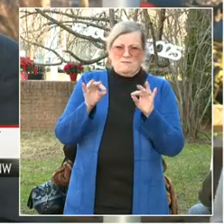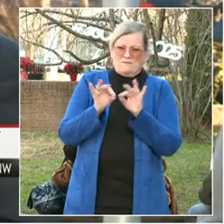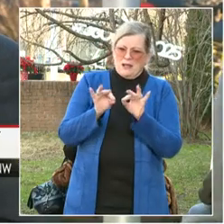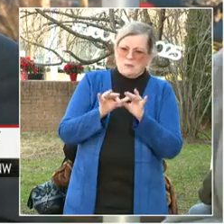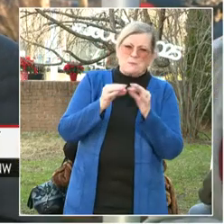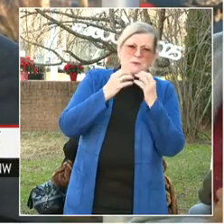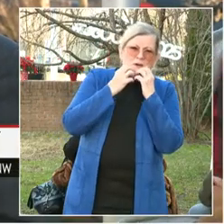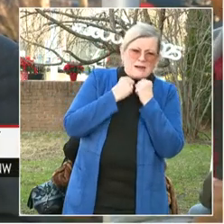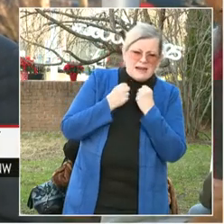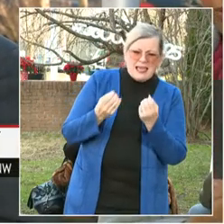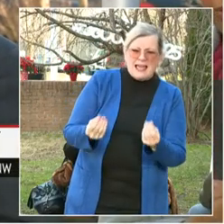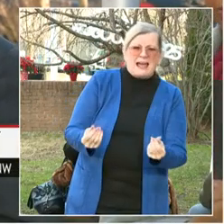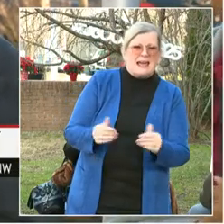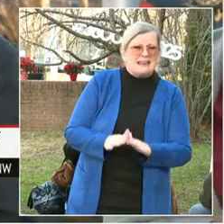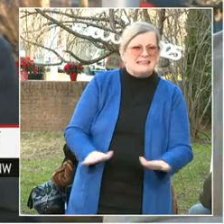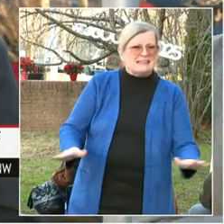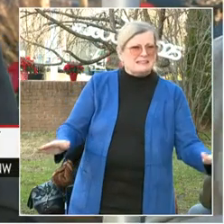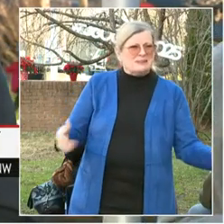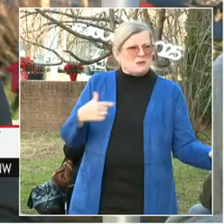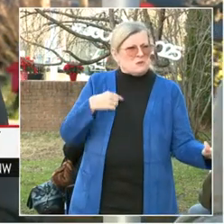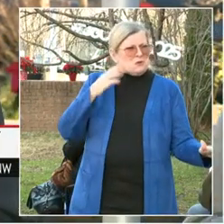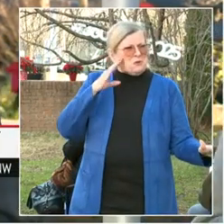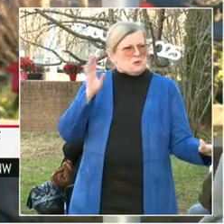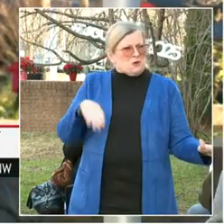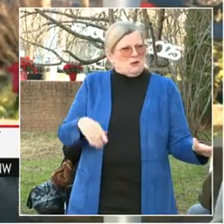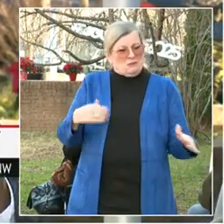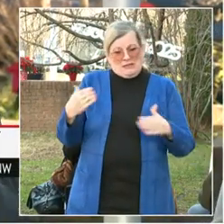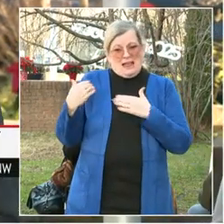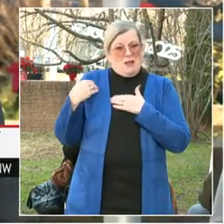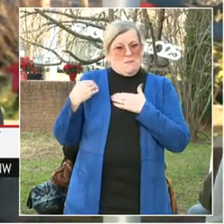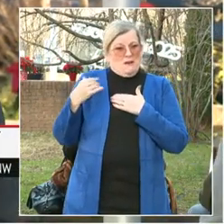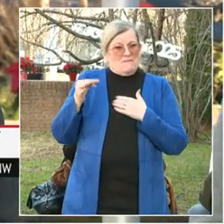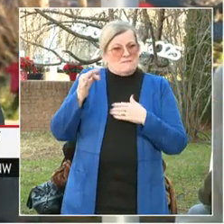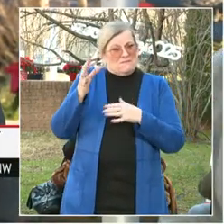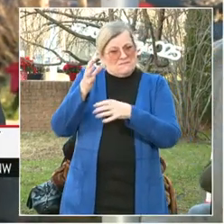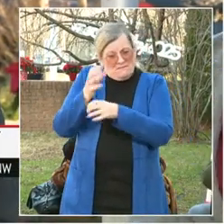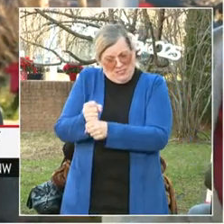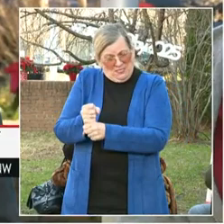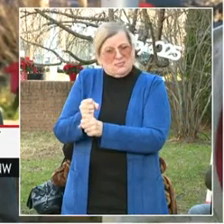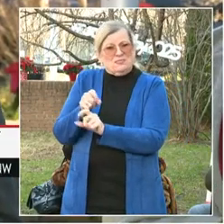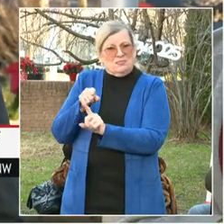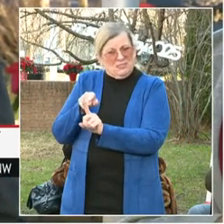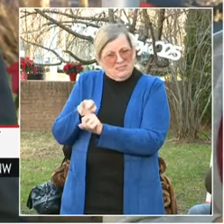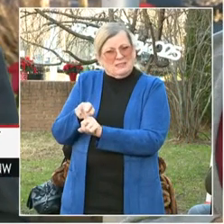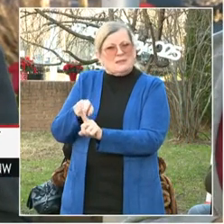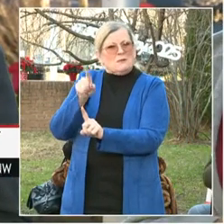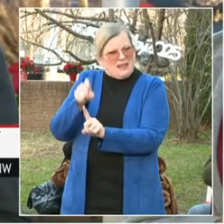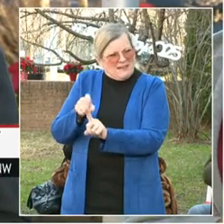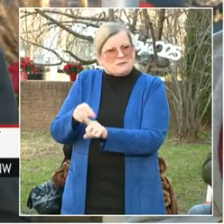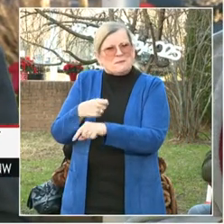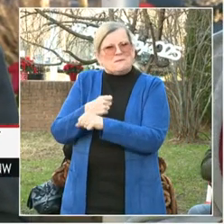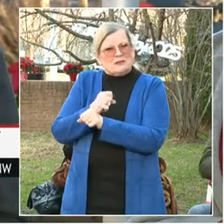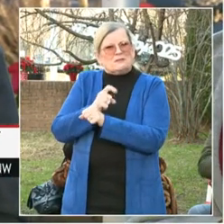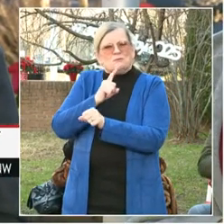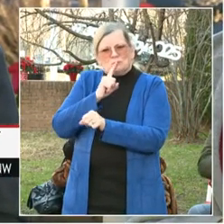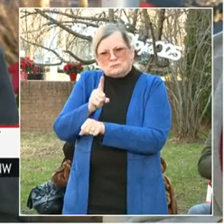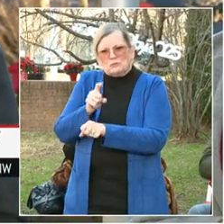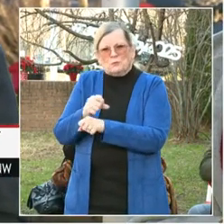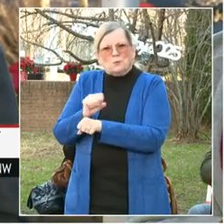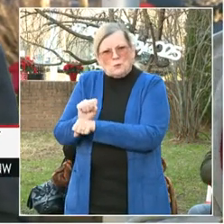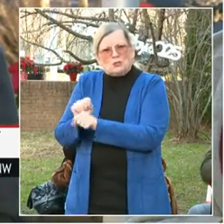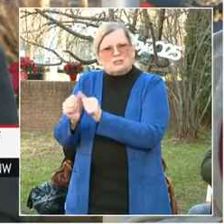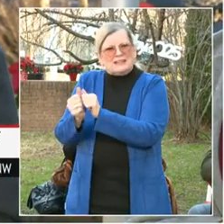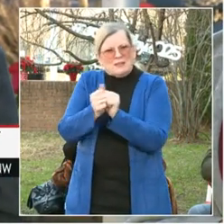their mission as people of faith to produce housing for those that most need it. So, as I said, starting